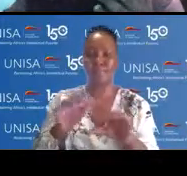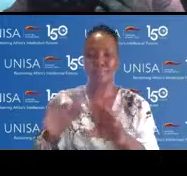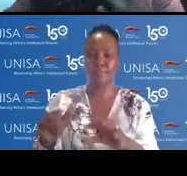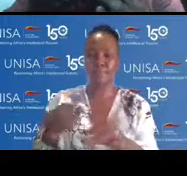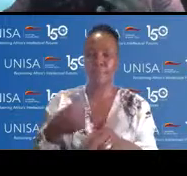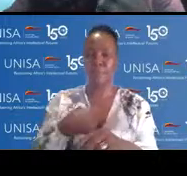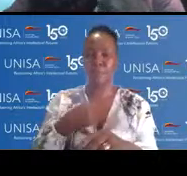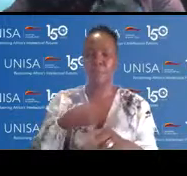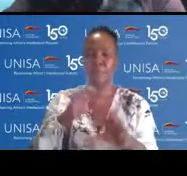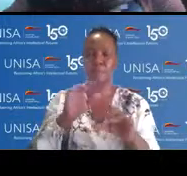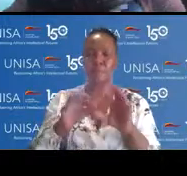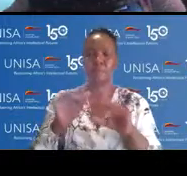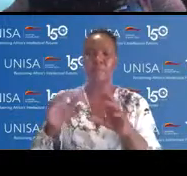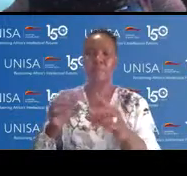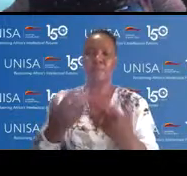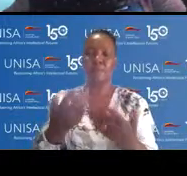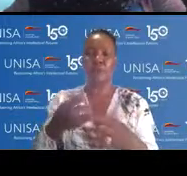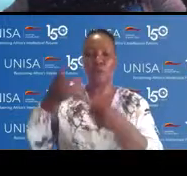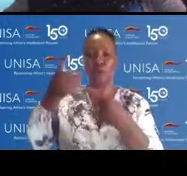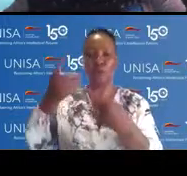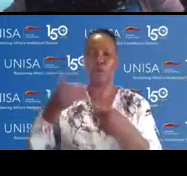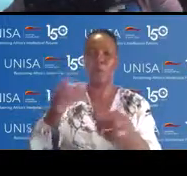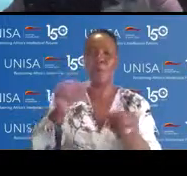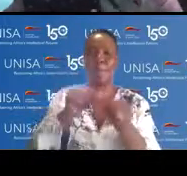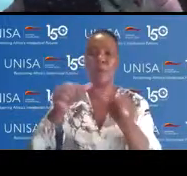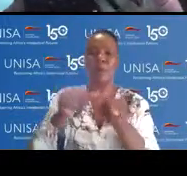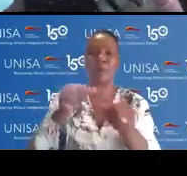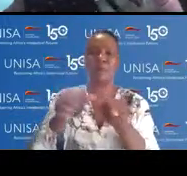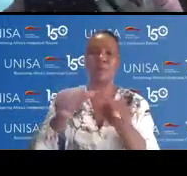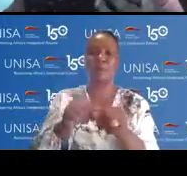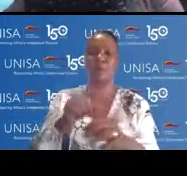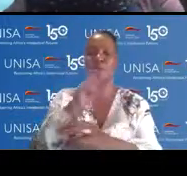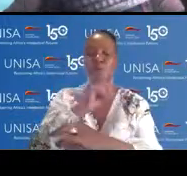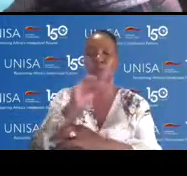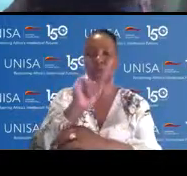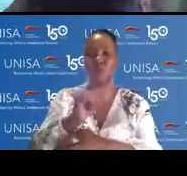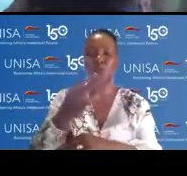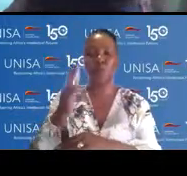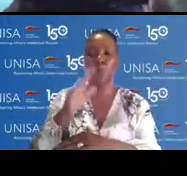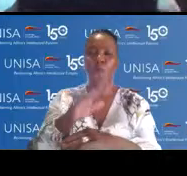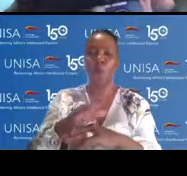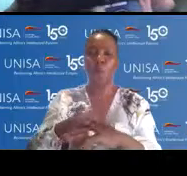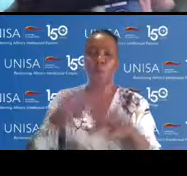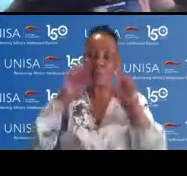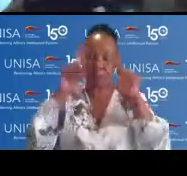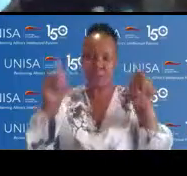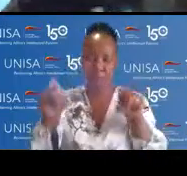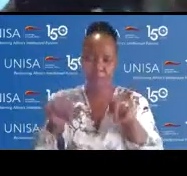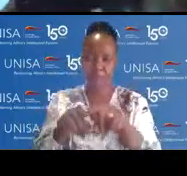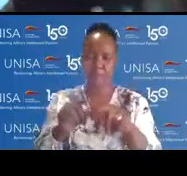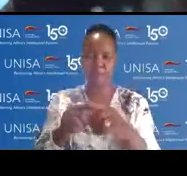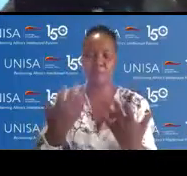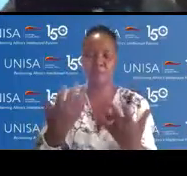document, and it's better than using the on-screen keyboard. And as mentioned, rather than having the keyboard on the